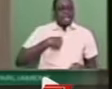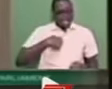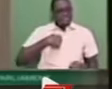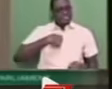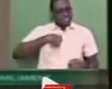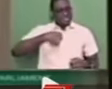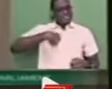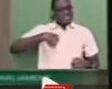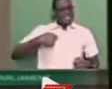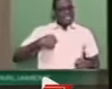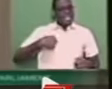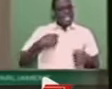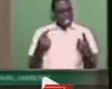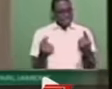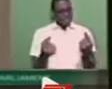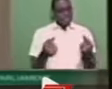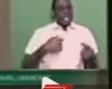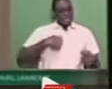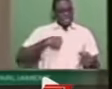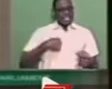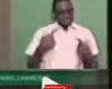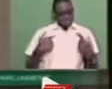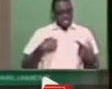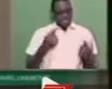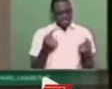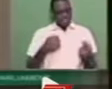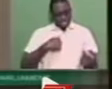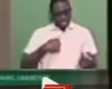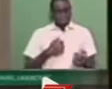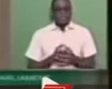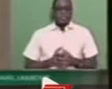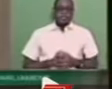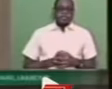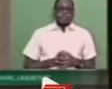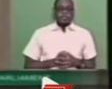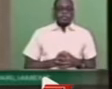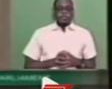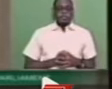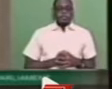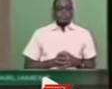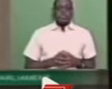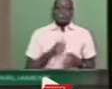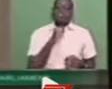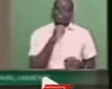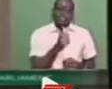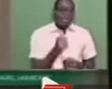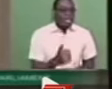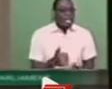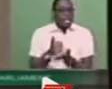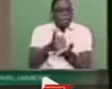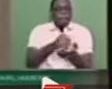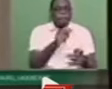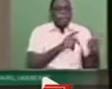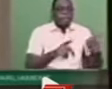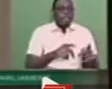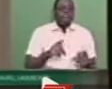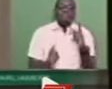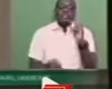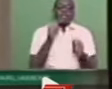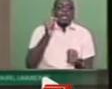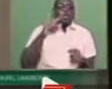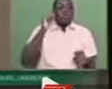to fit their own narrow agenda and not in the best interest of the people of TNT.